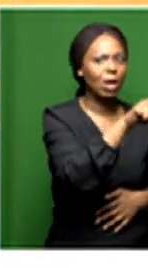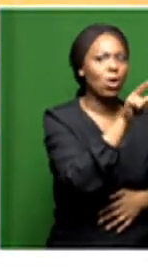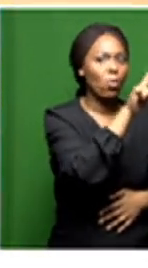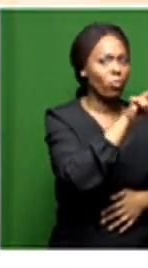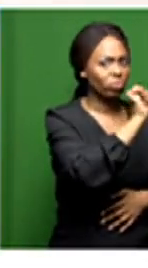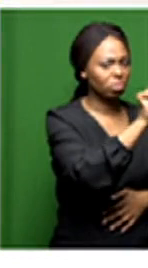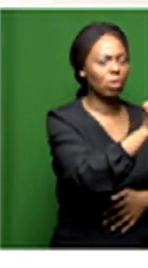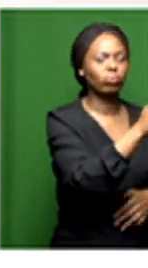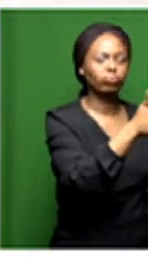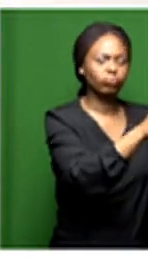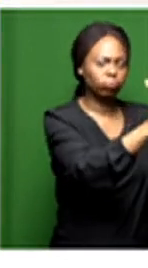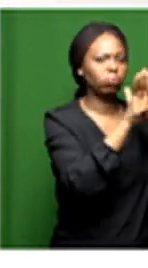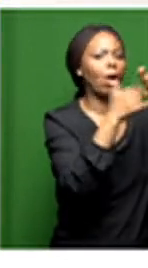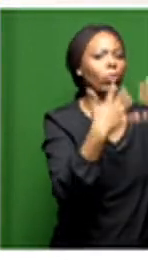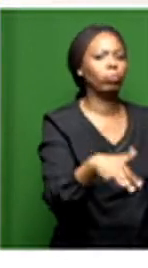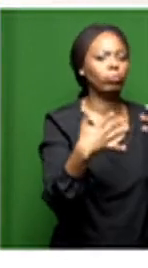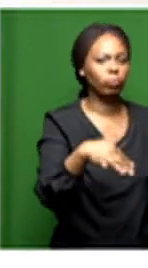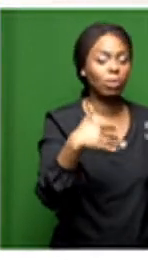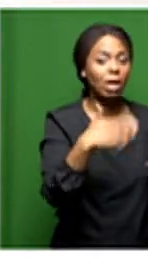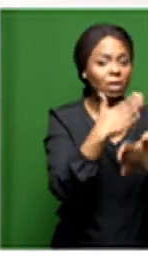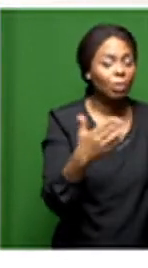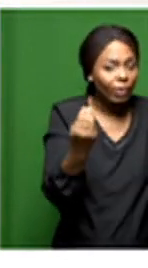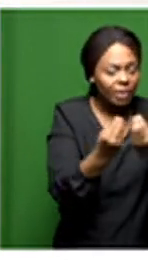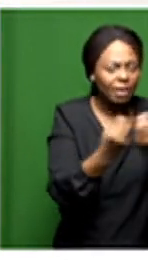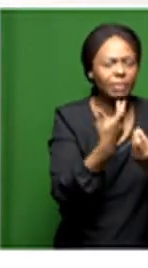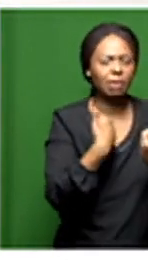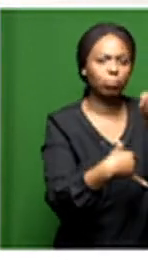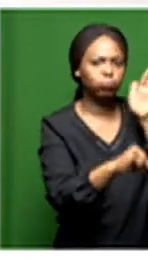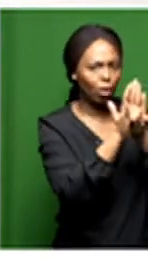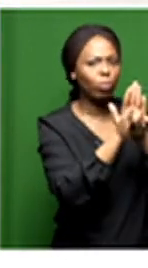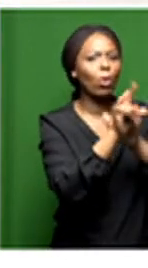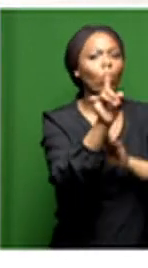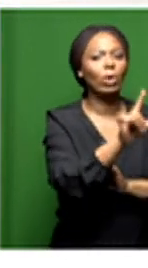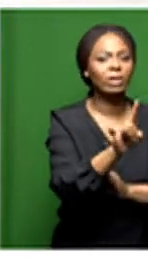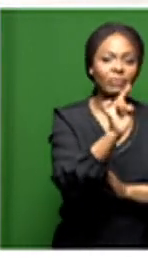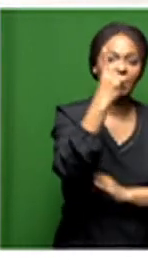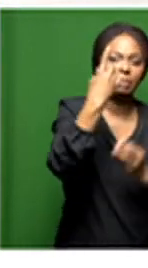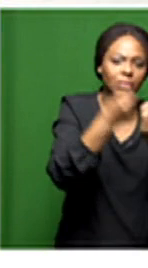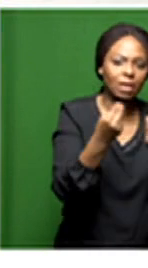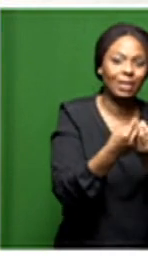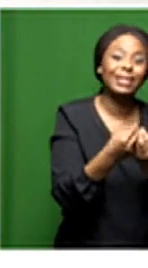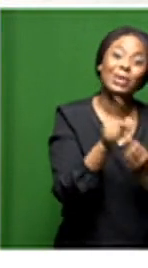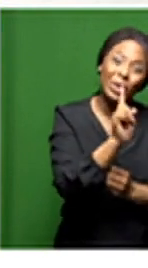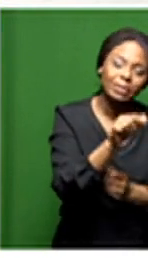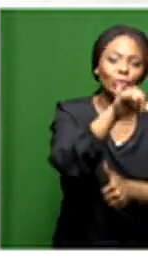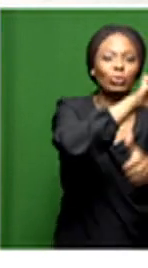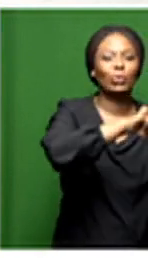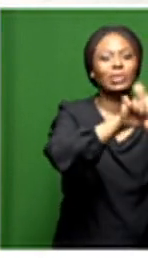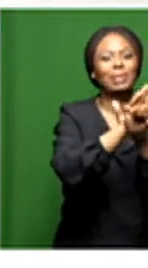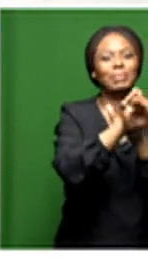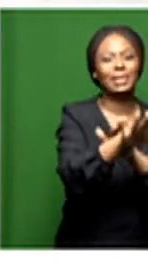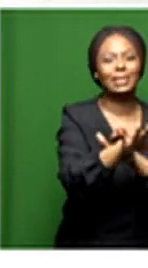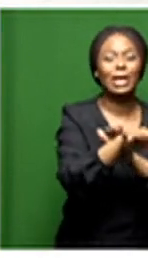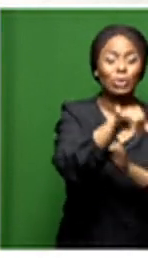question. So some of the things that I just discovered were, the first thing is social media. It is